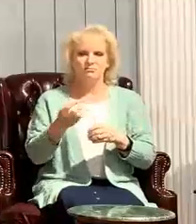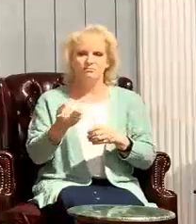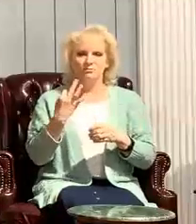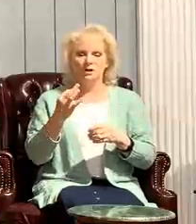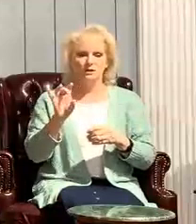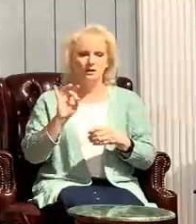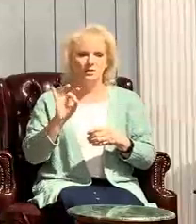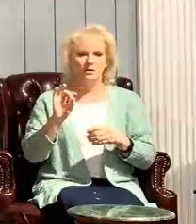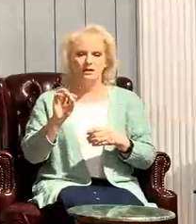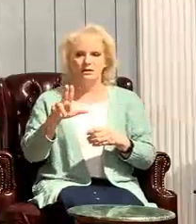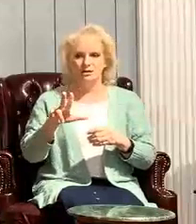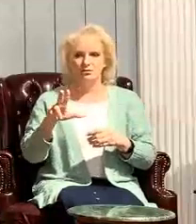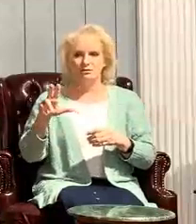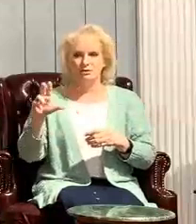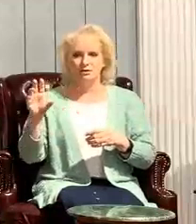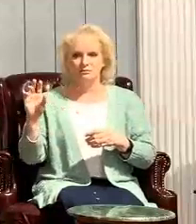1983, 84 when I started pastoring.